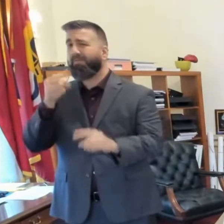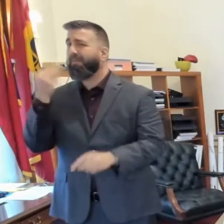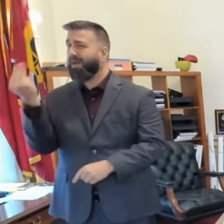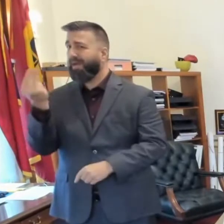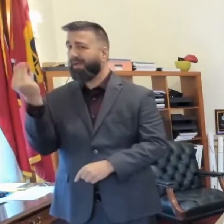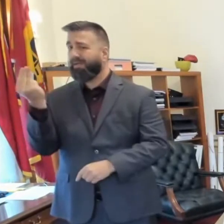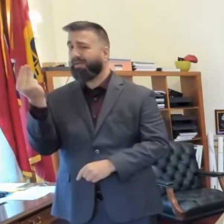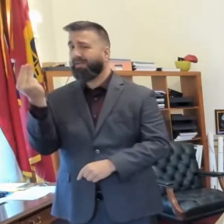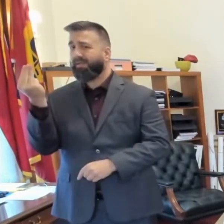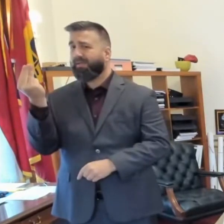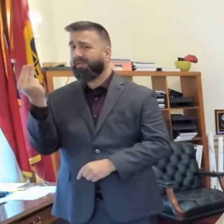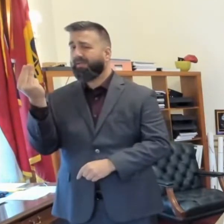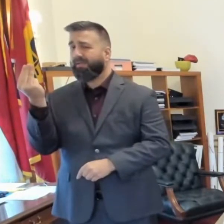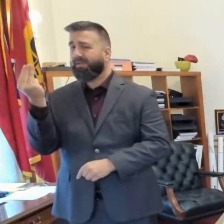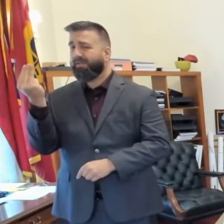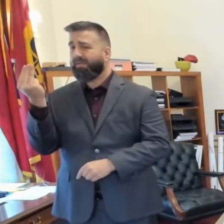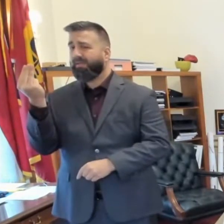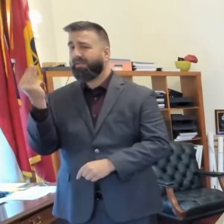number.